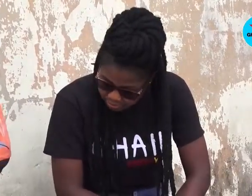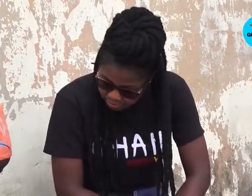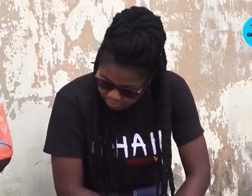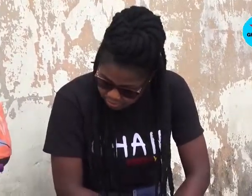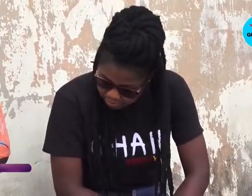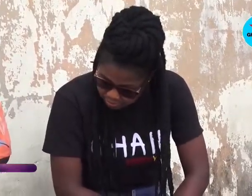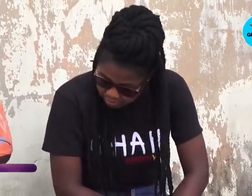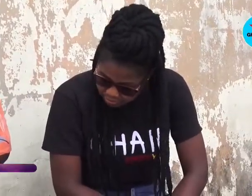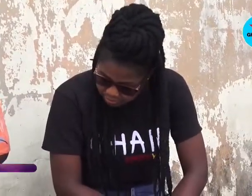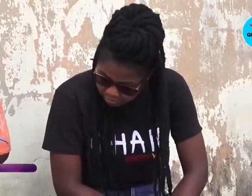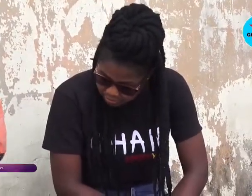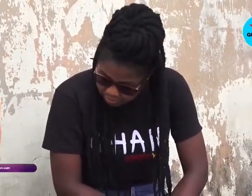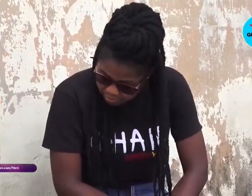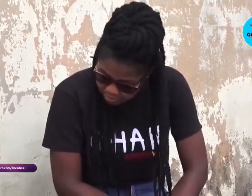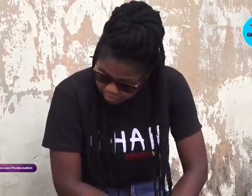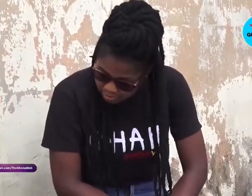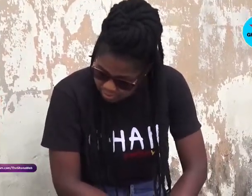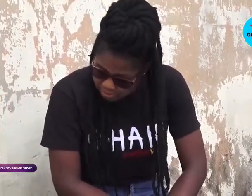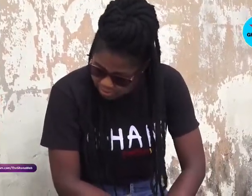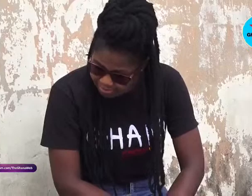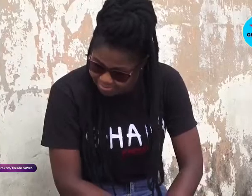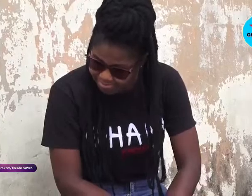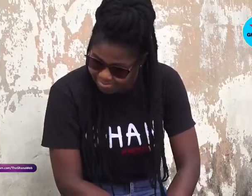design no. Enam digital one.